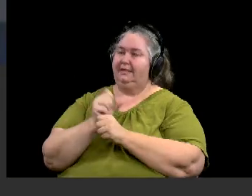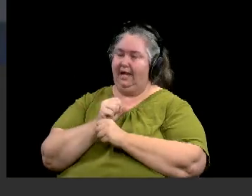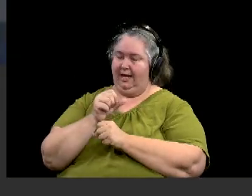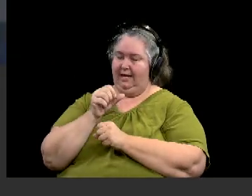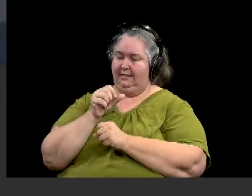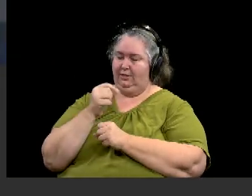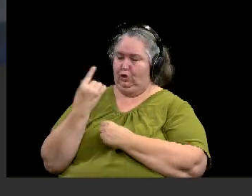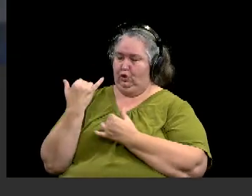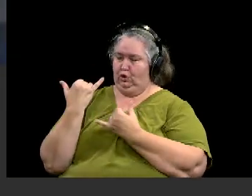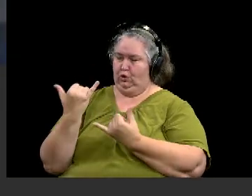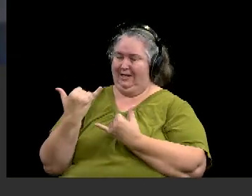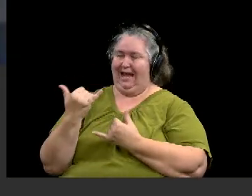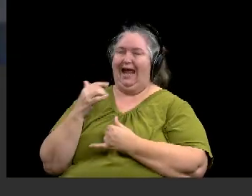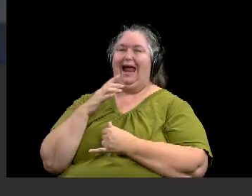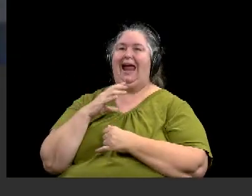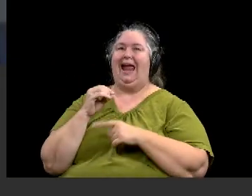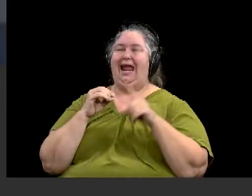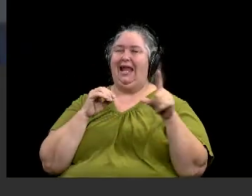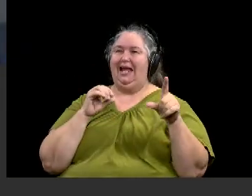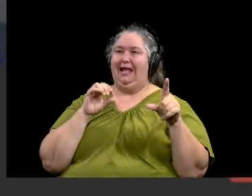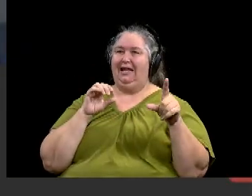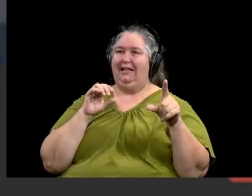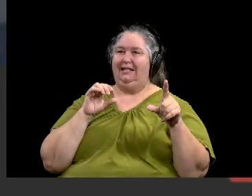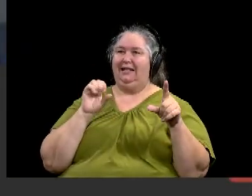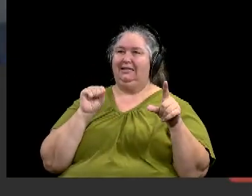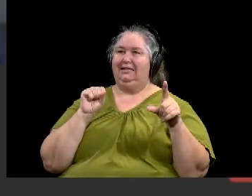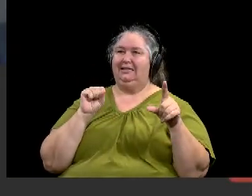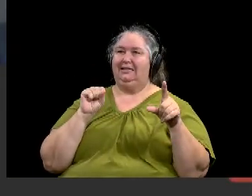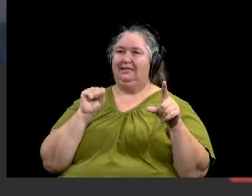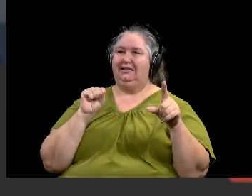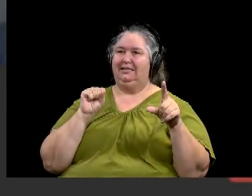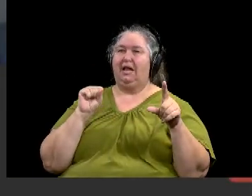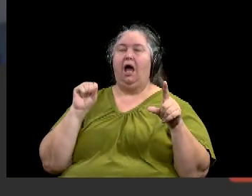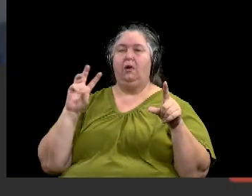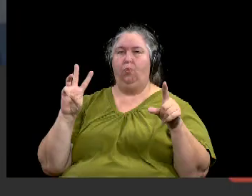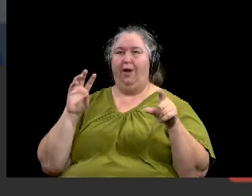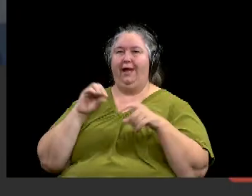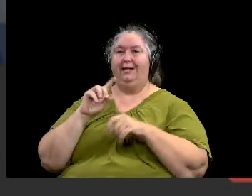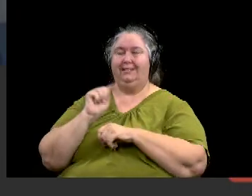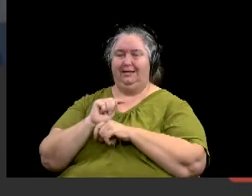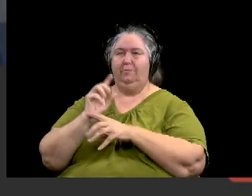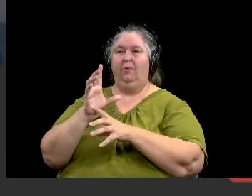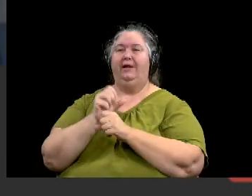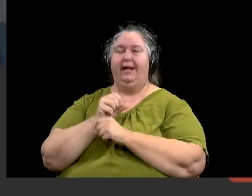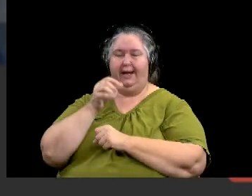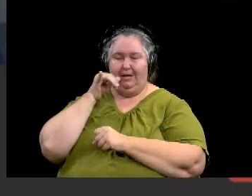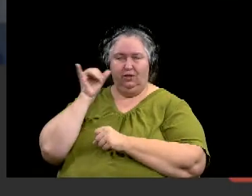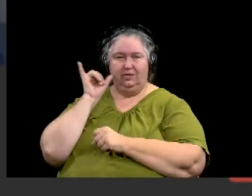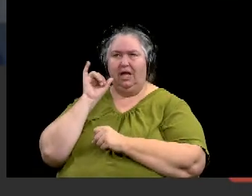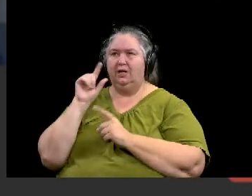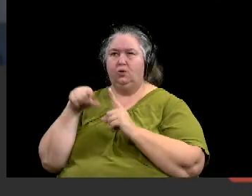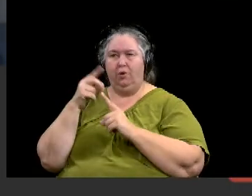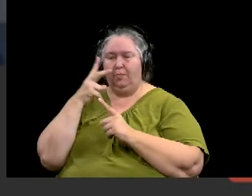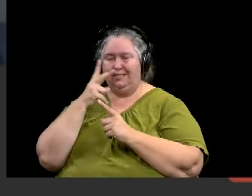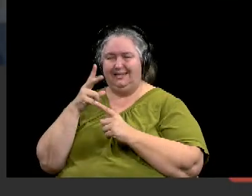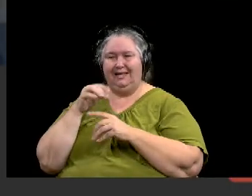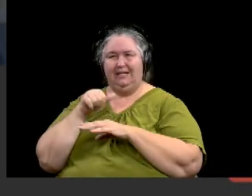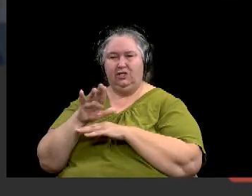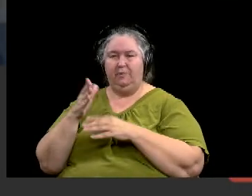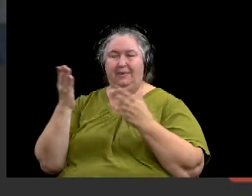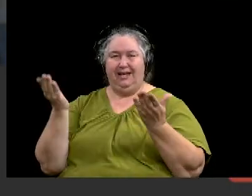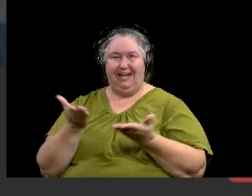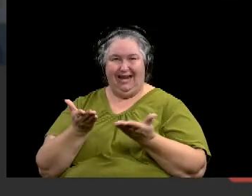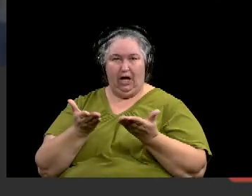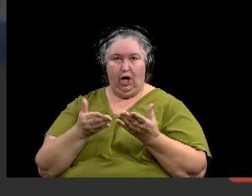McLennan County? When can we see shipments here? Stephanie or Kelly, do y'all know that?